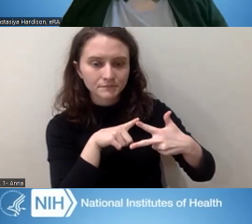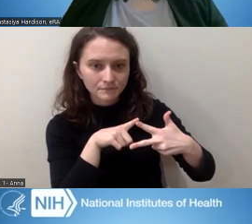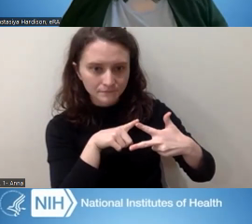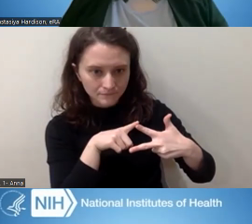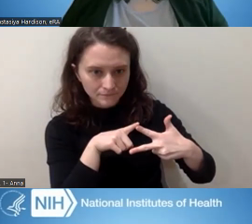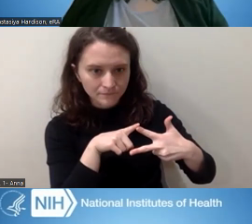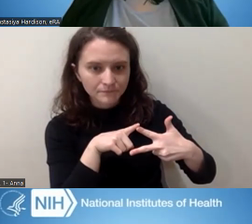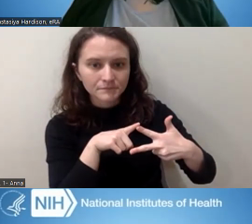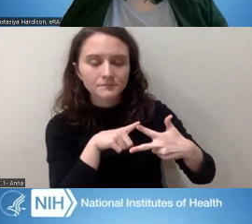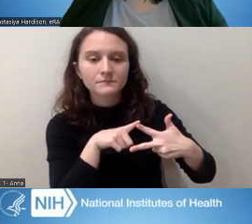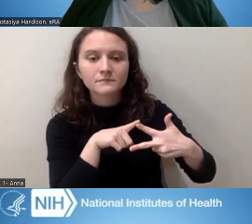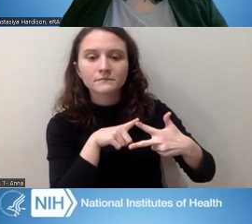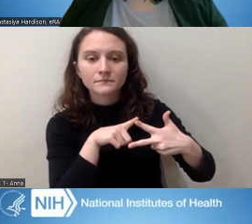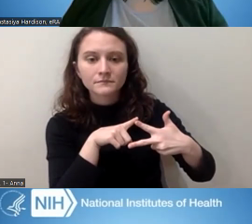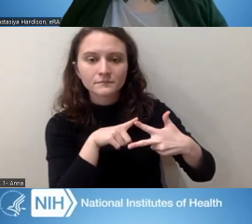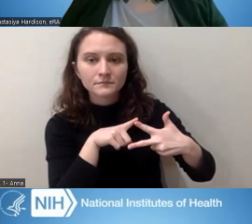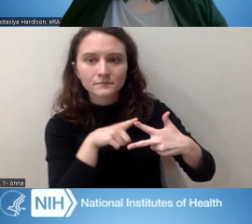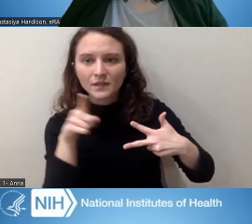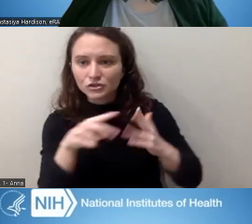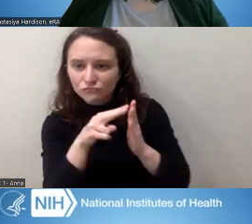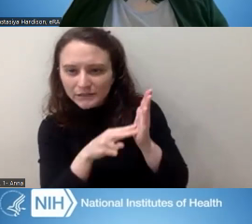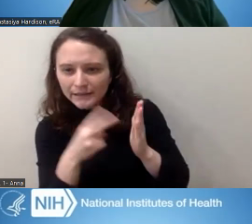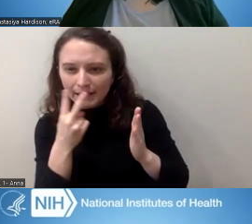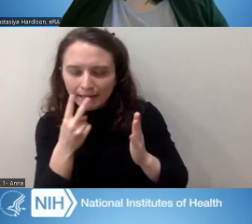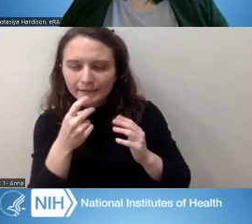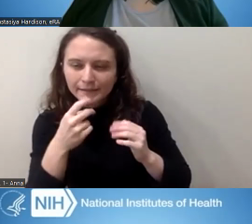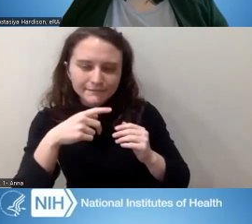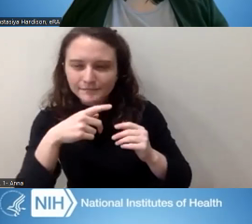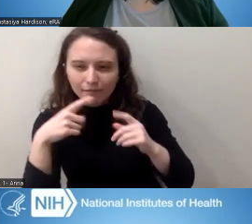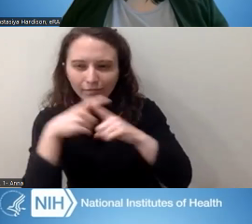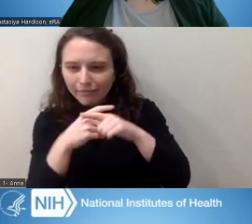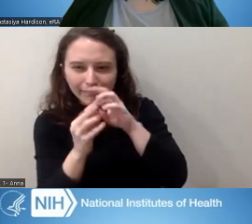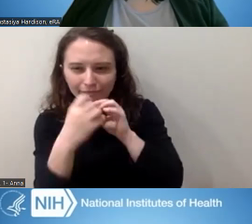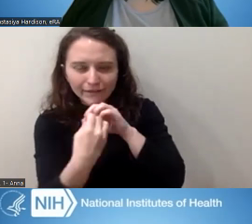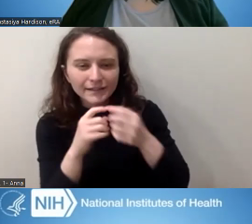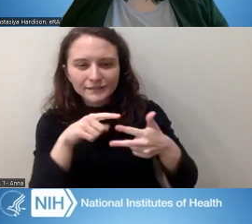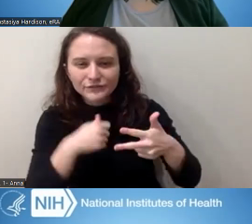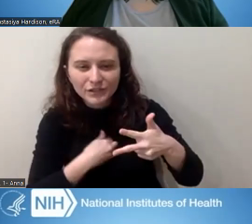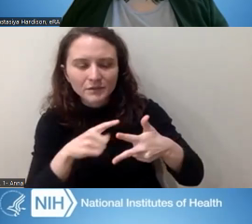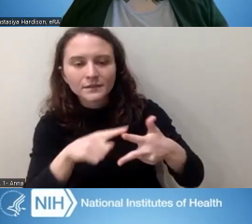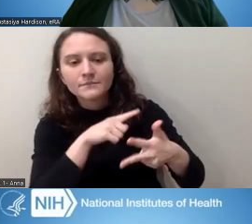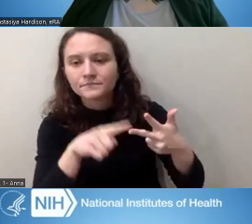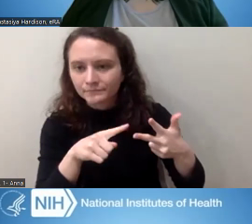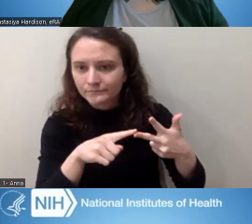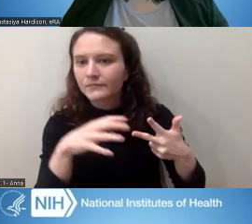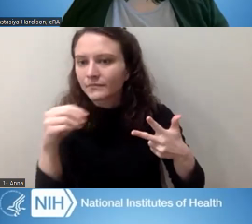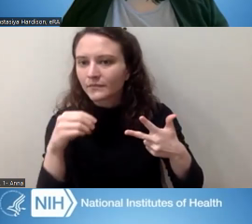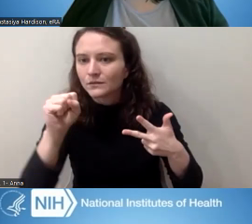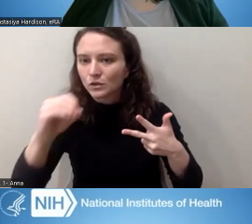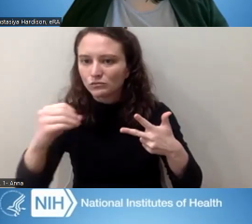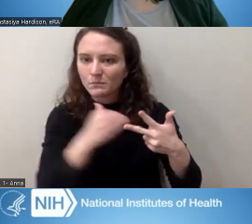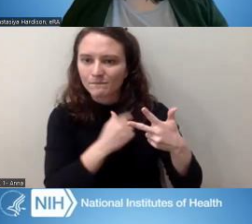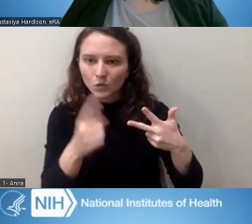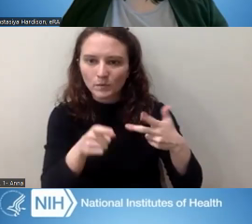to act on behalf of the organization. I apologize. And then they're also going to be responsible for managing accounts. There are